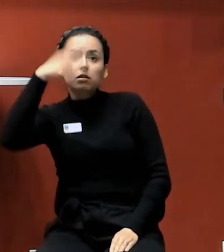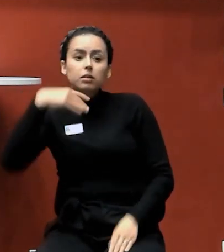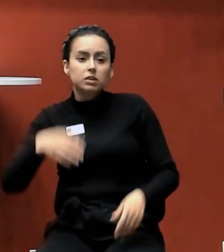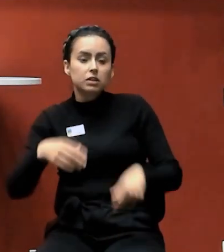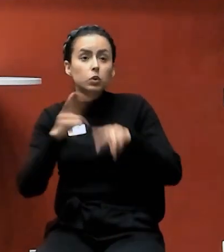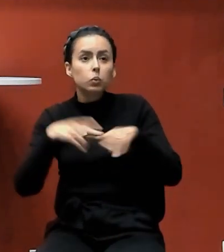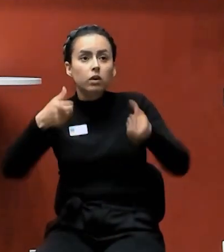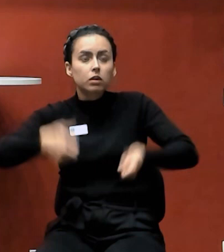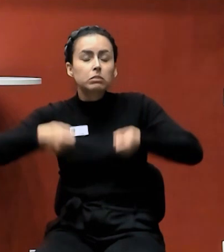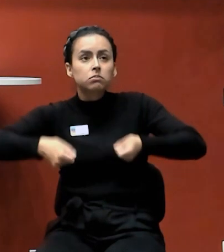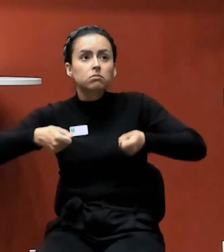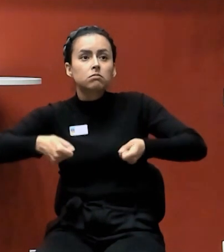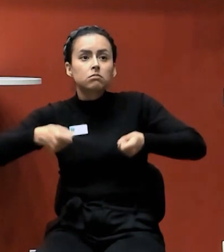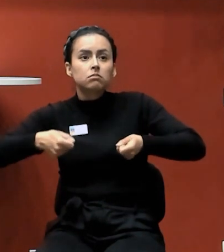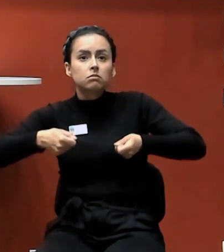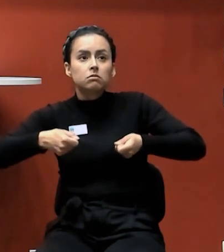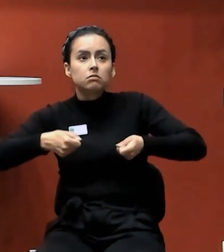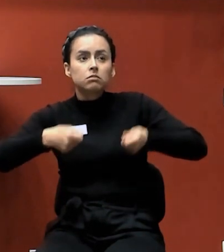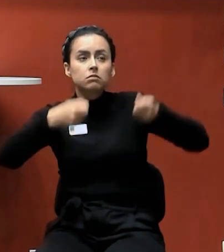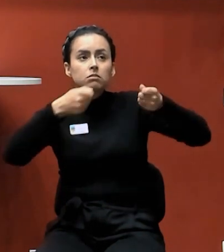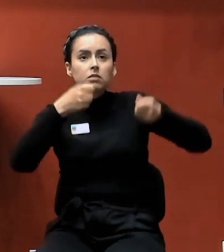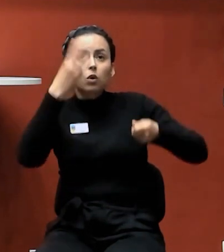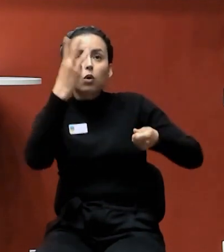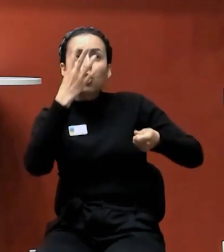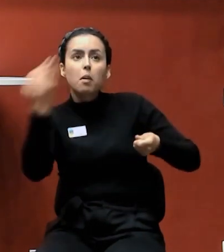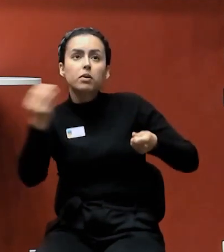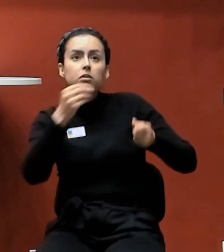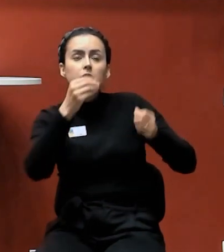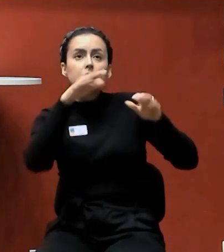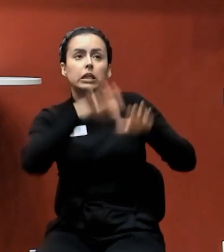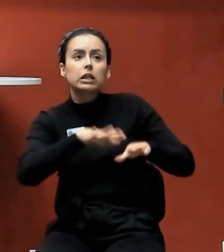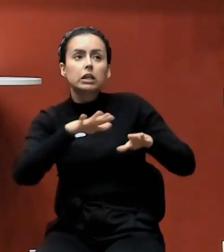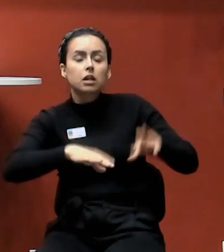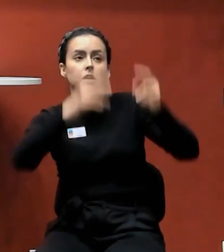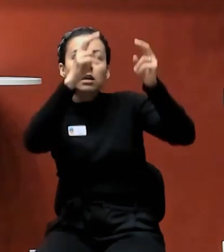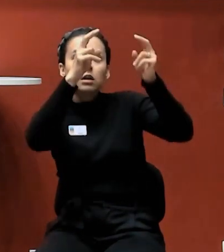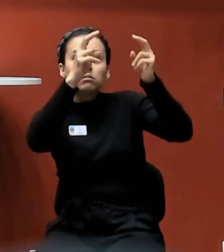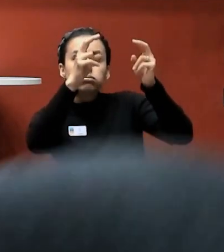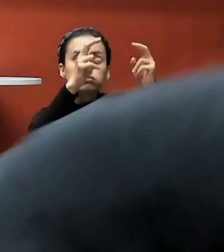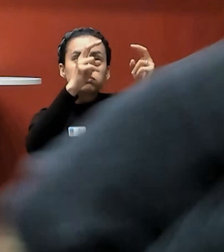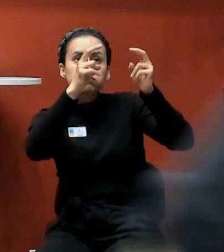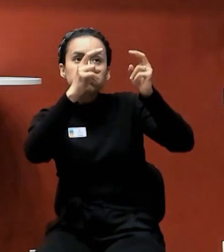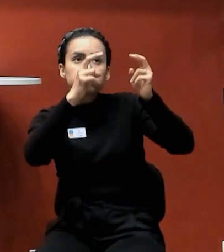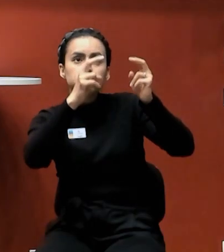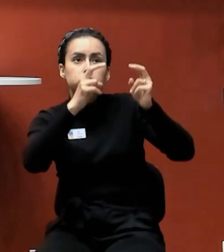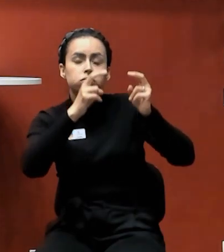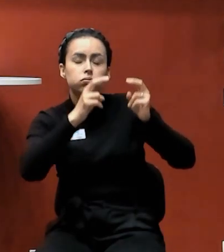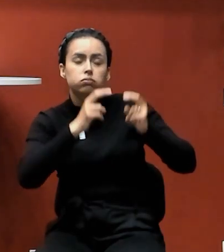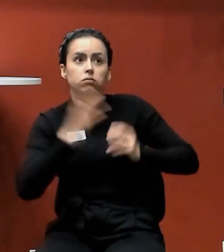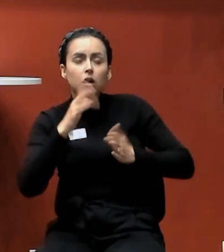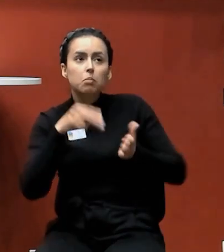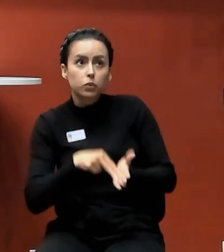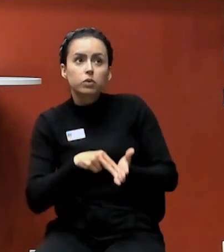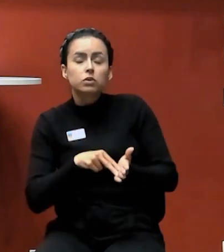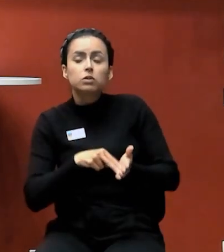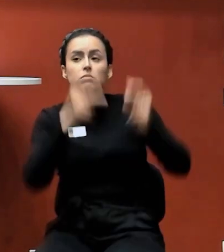chair, like coming down this 3 minute chairlift, like time stands still, you know. And